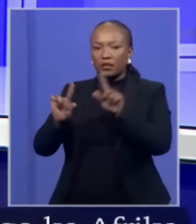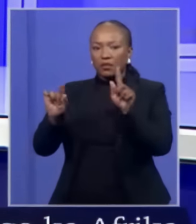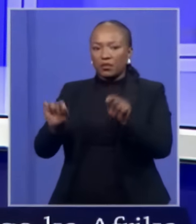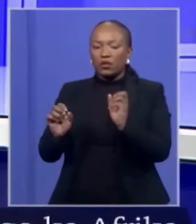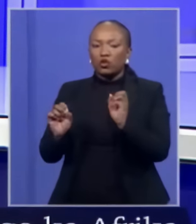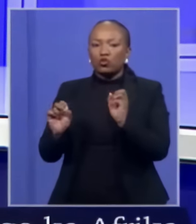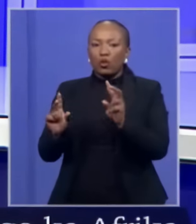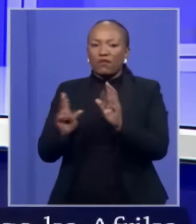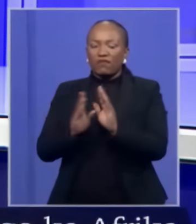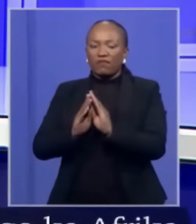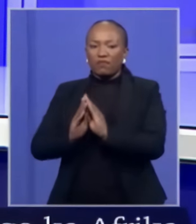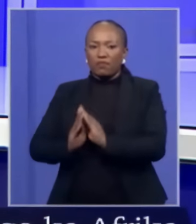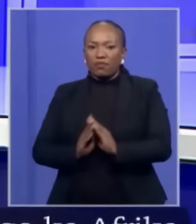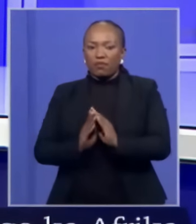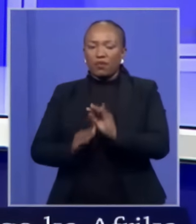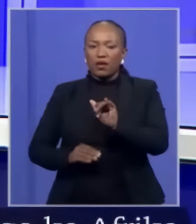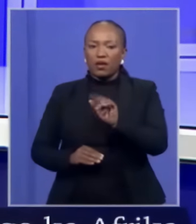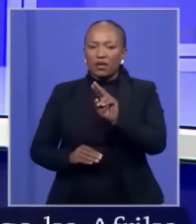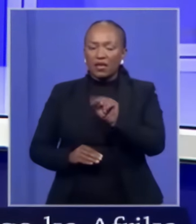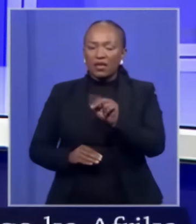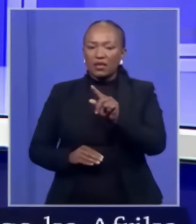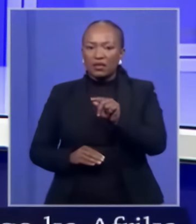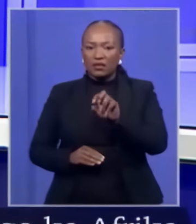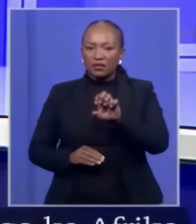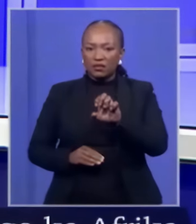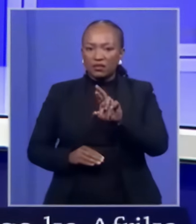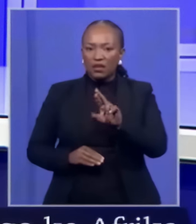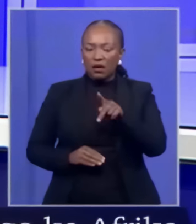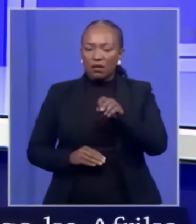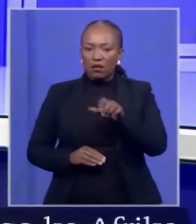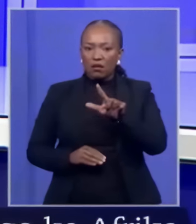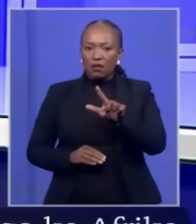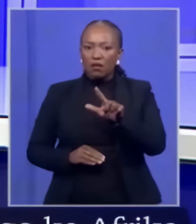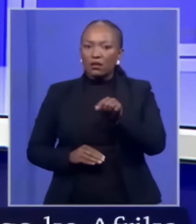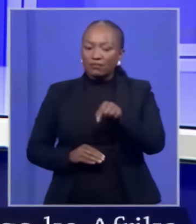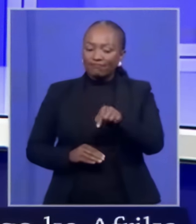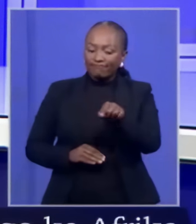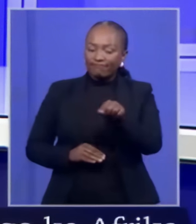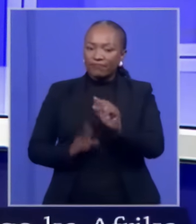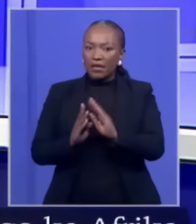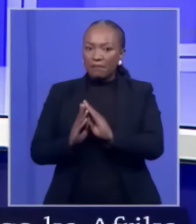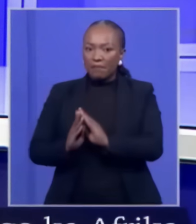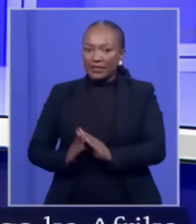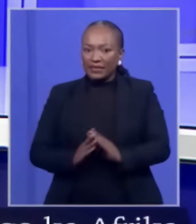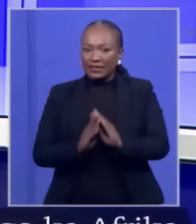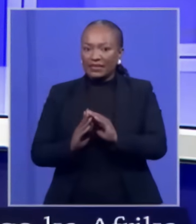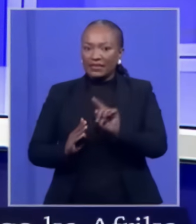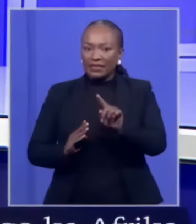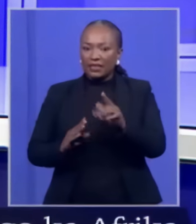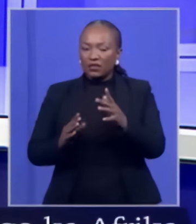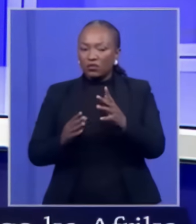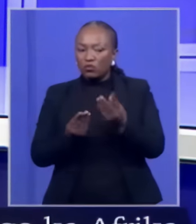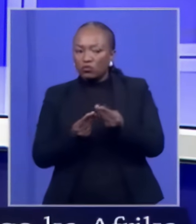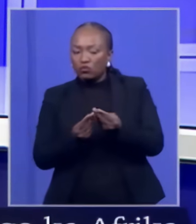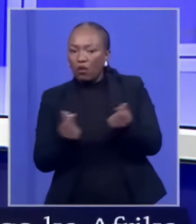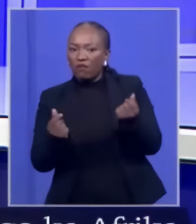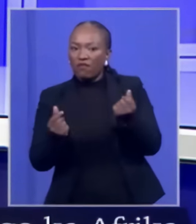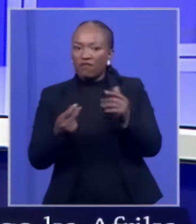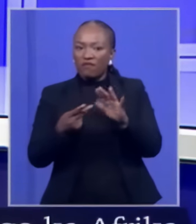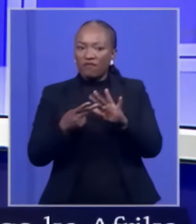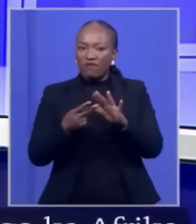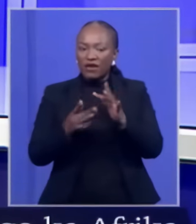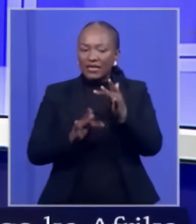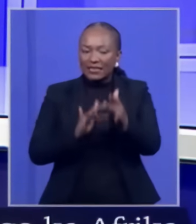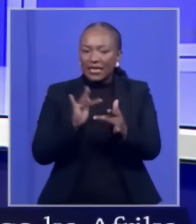Interpol. Kopano ye ya matšatši a mararo e lebeletše go tla ka maano a go lwantšhana le bosenyi bo bo rulagantšweng, matšhošetše go marangrang a